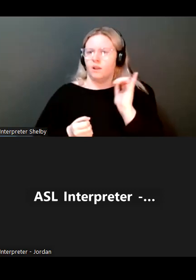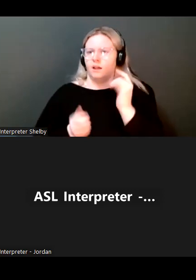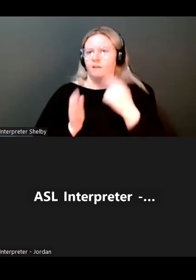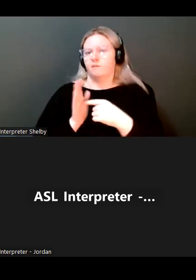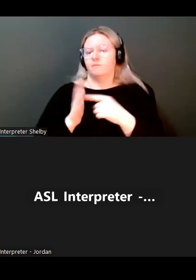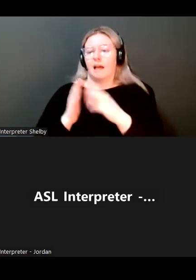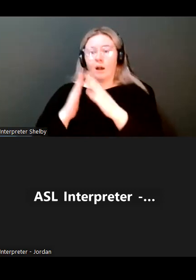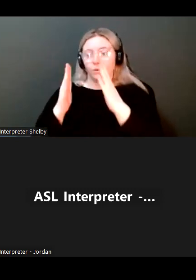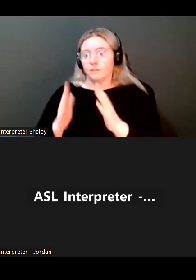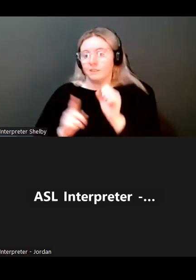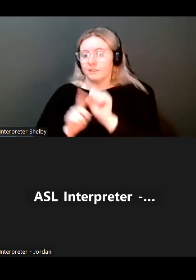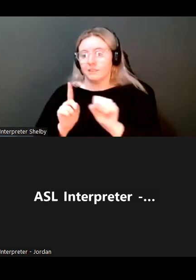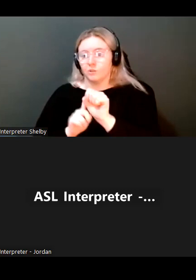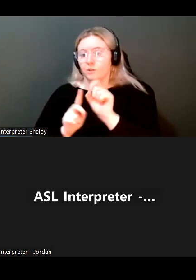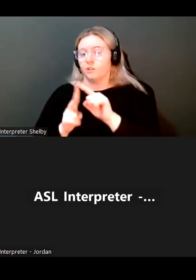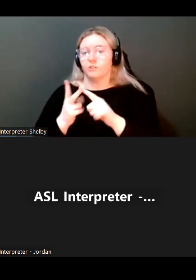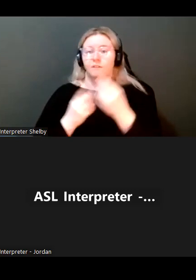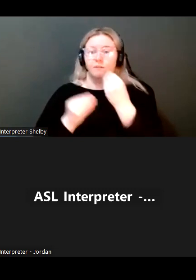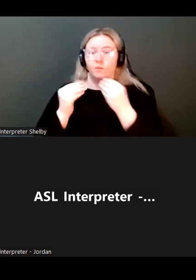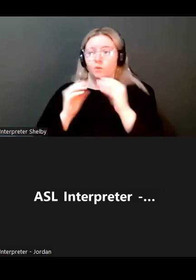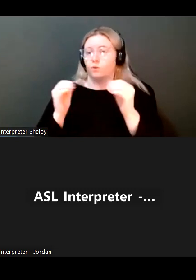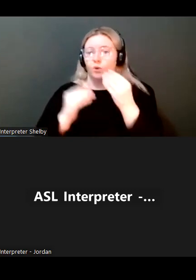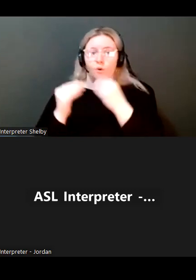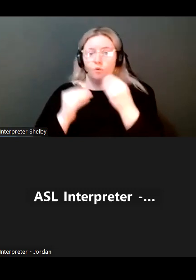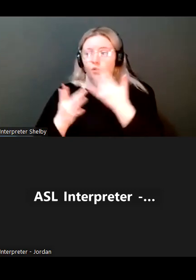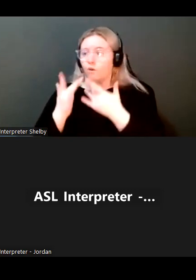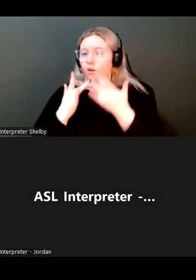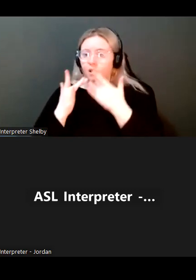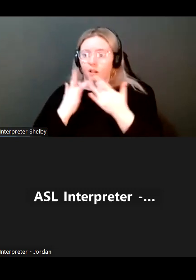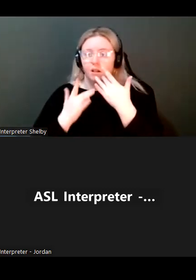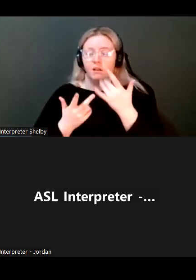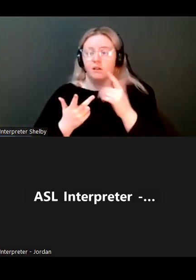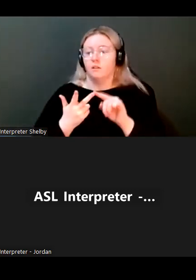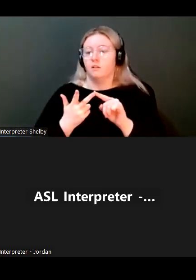housing, even, you know, food security,